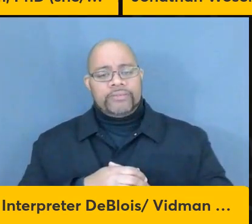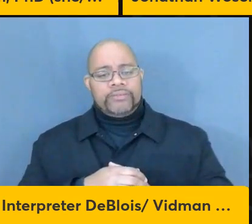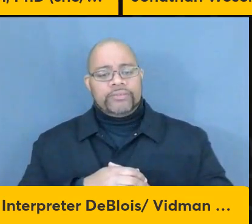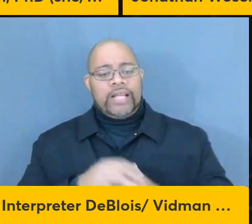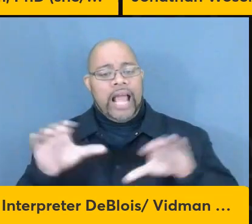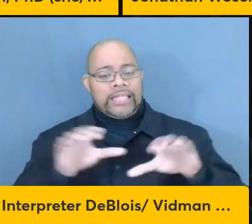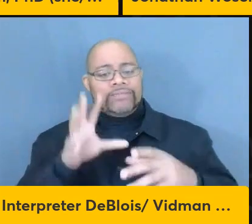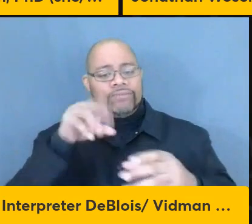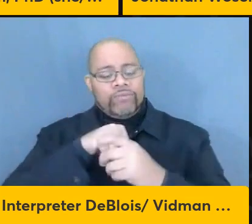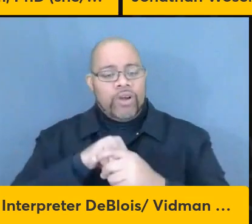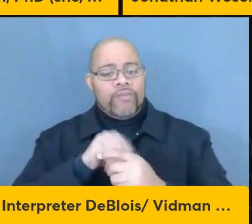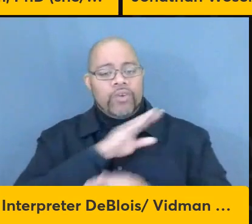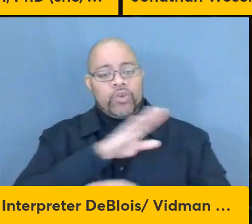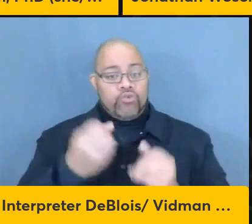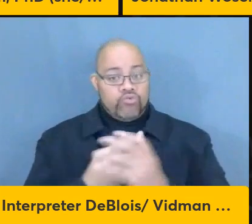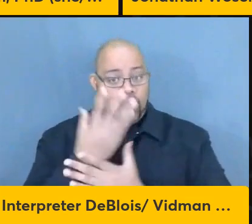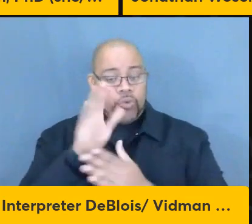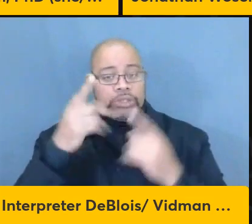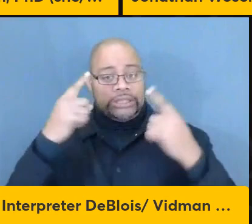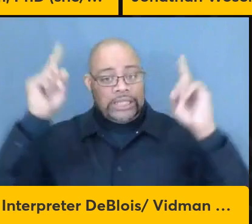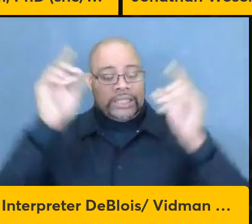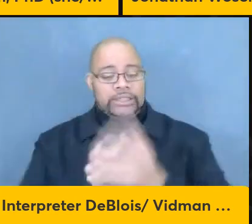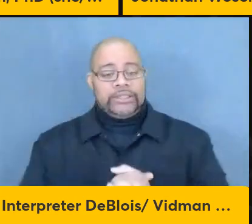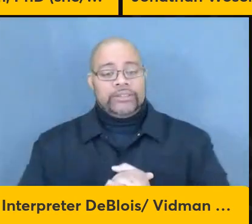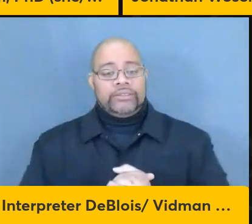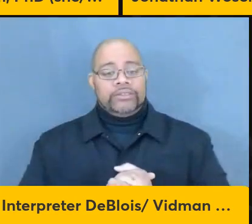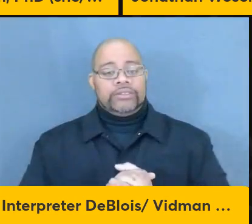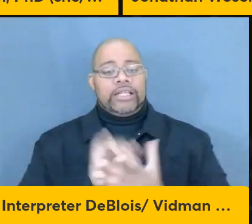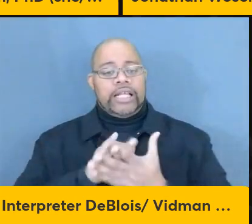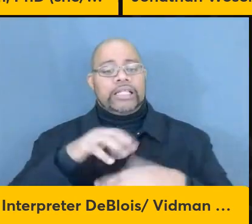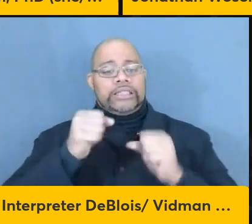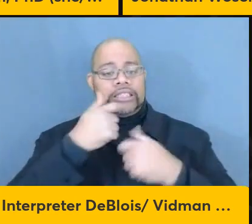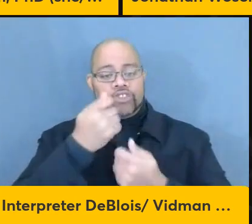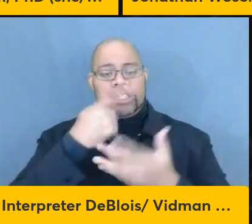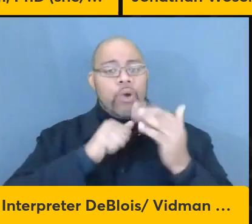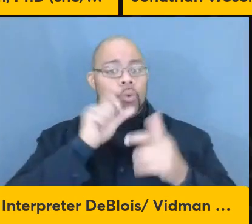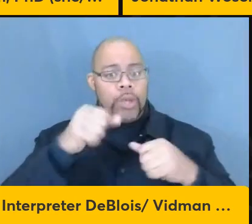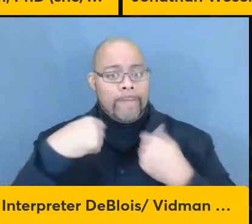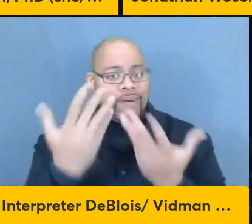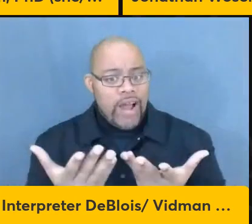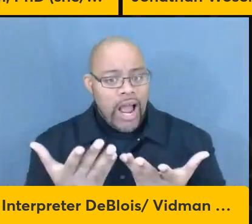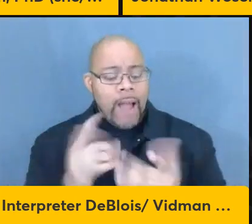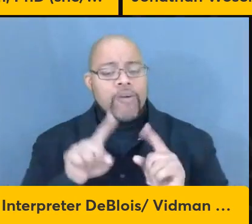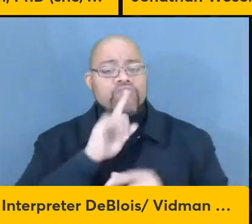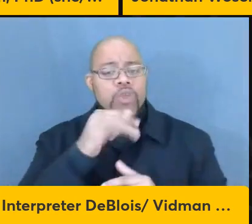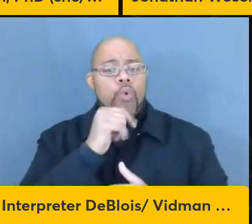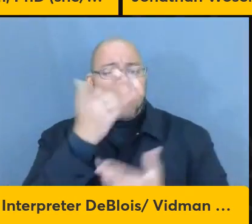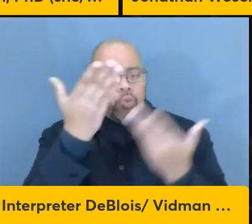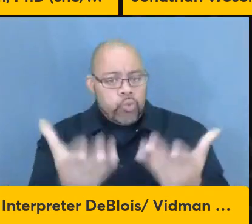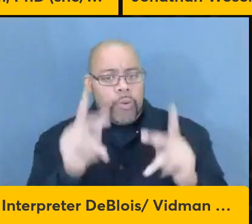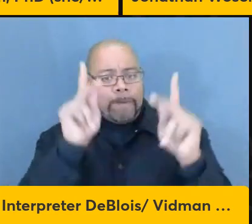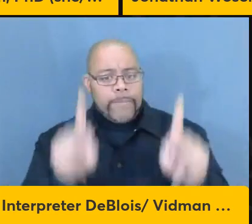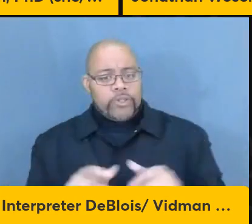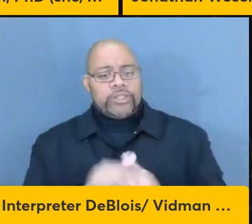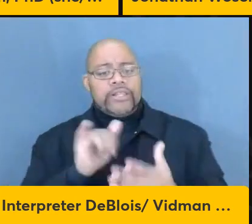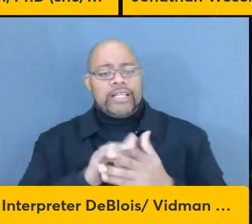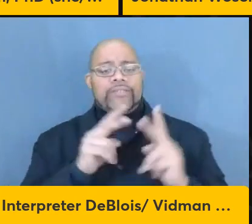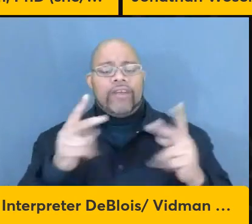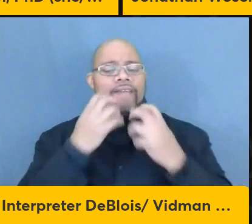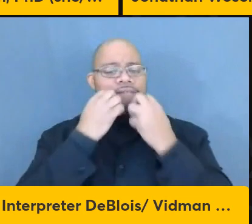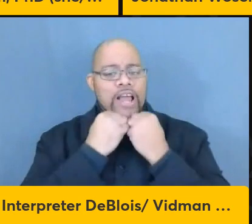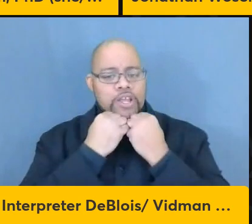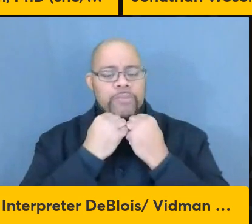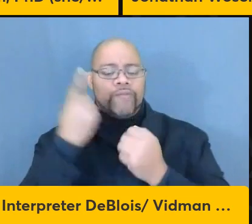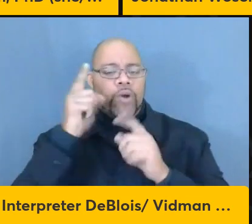actively engage in your growth and your success, it takes an interest in not just what you can provide, really who you are as a person, that's very valuable